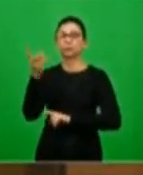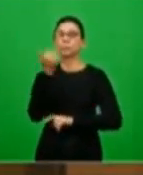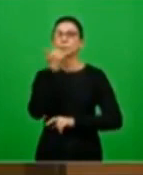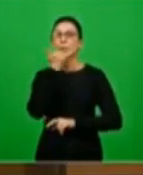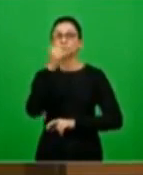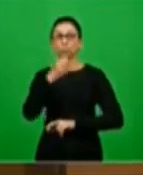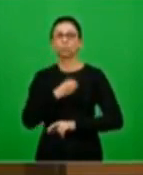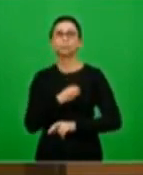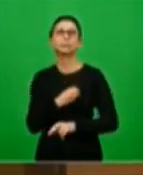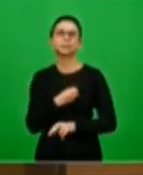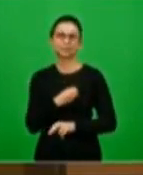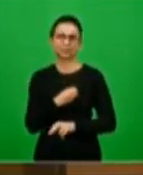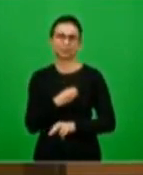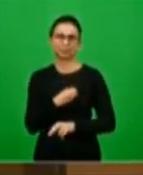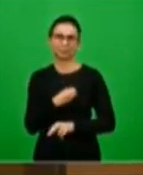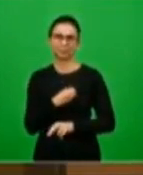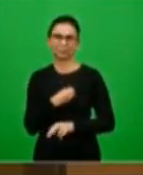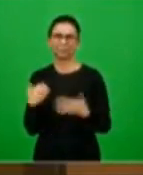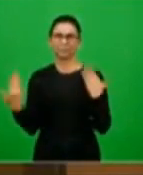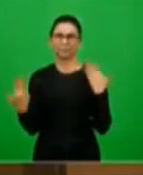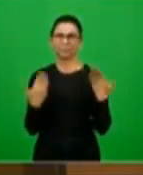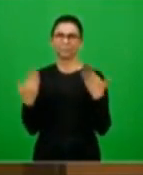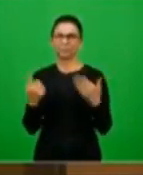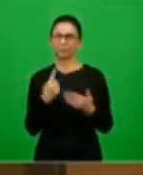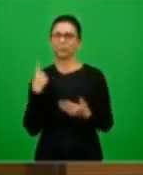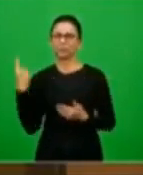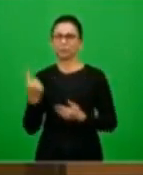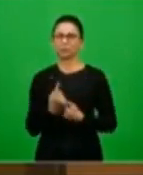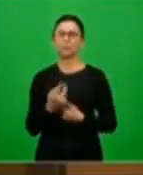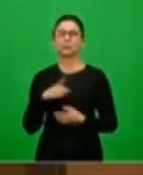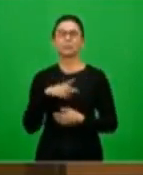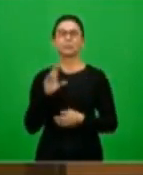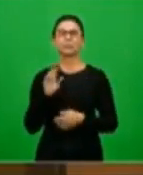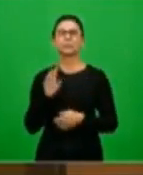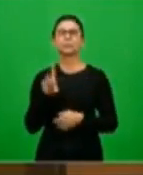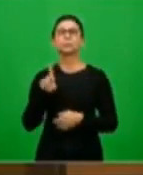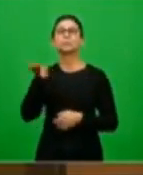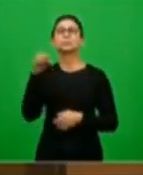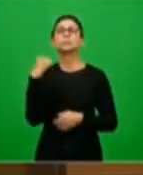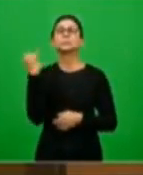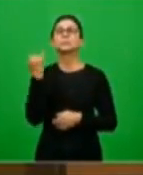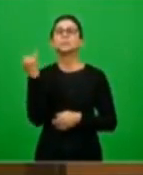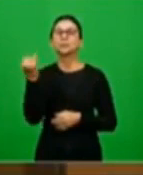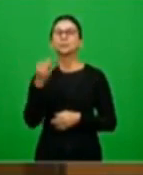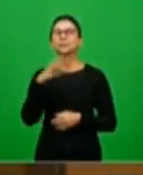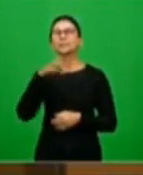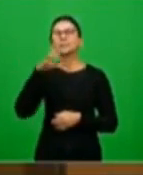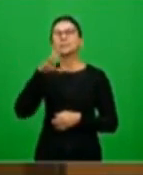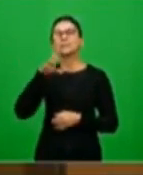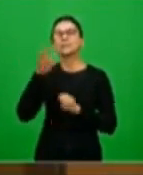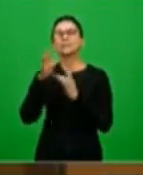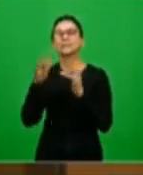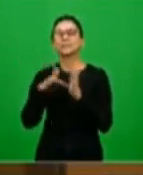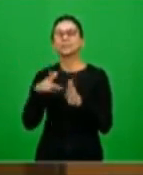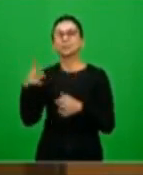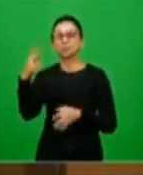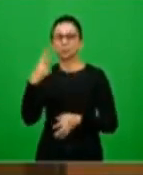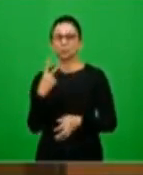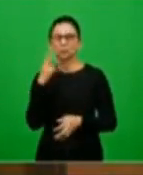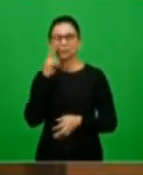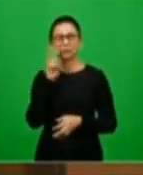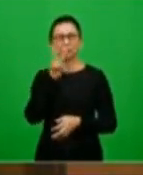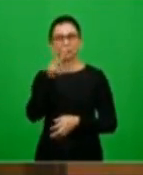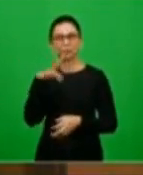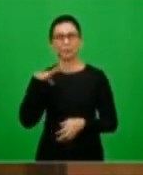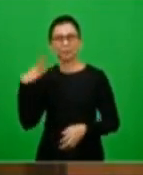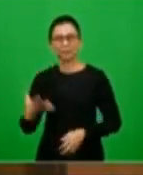being brought to God in order to be forgiven. And the most important day was the day when we were forgiven by Jesus. The day when we